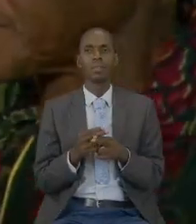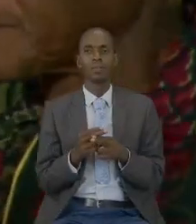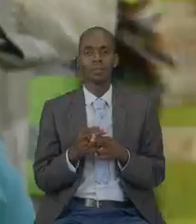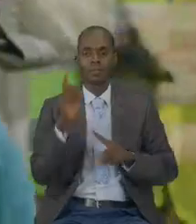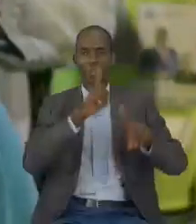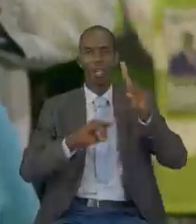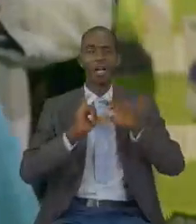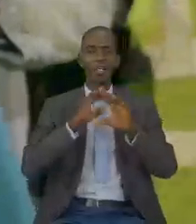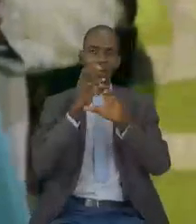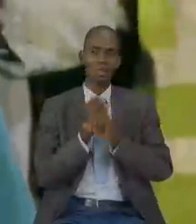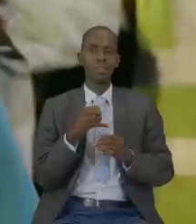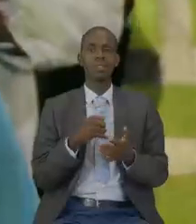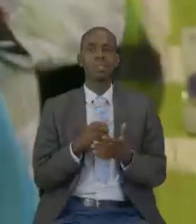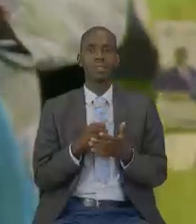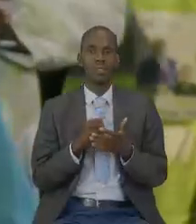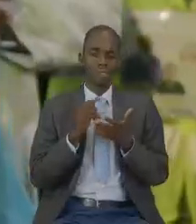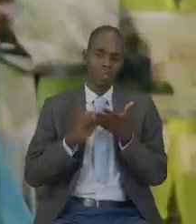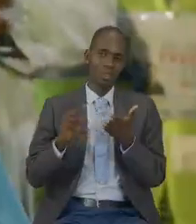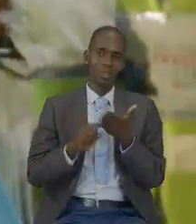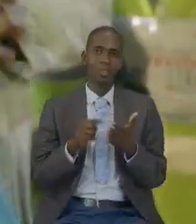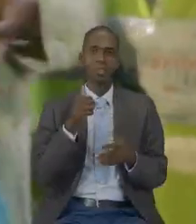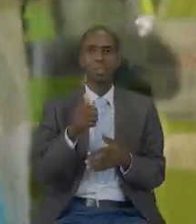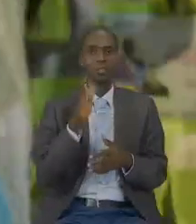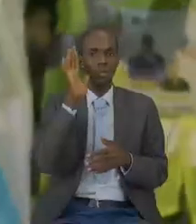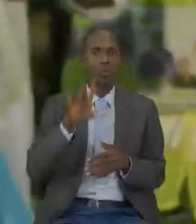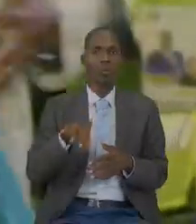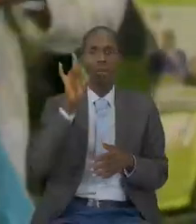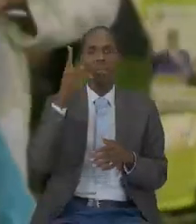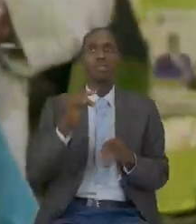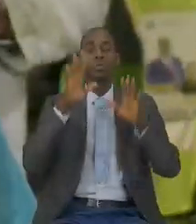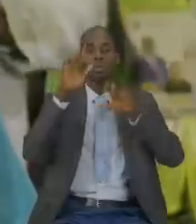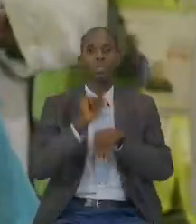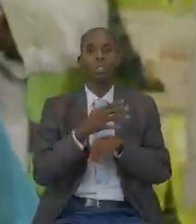it. Check up. You'll find a miracle and the healing and